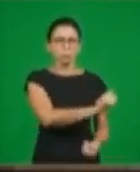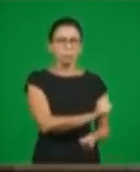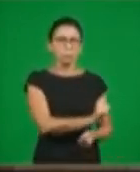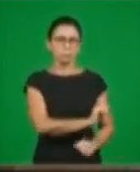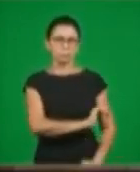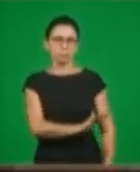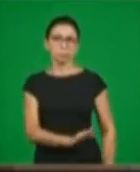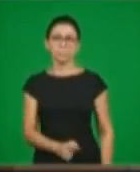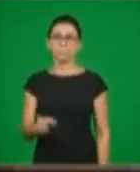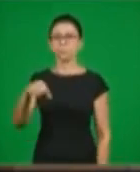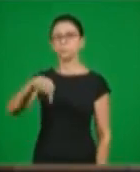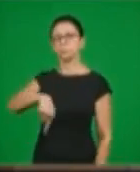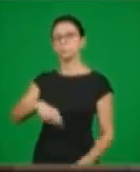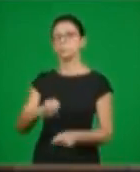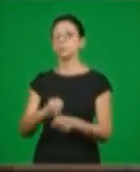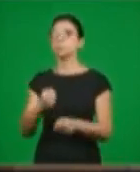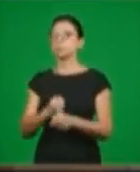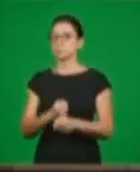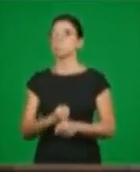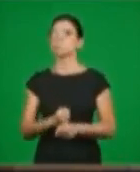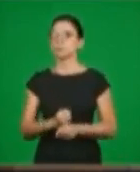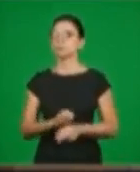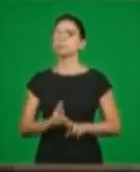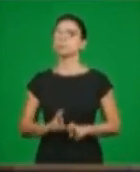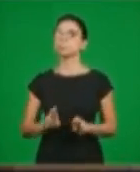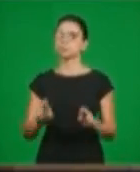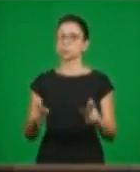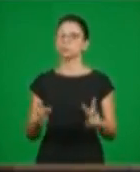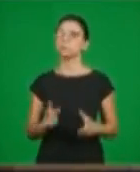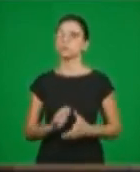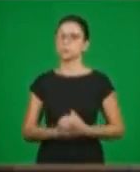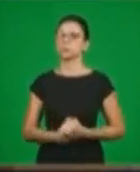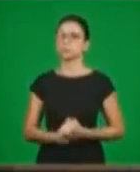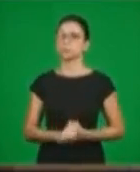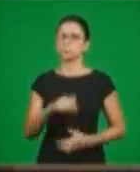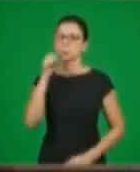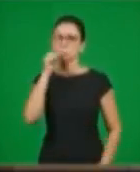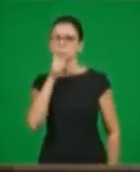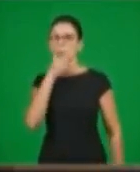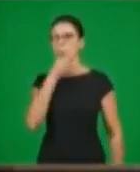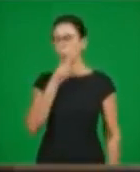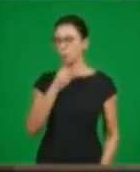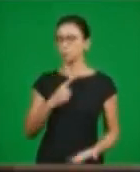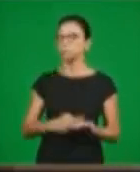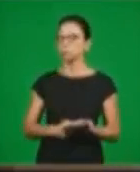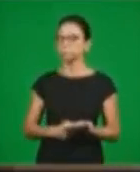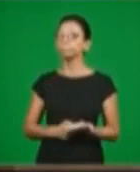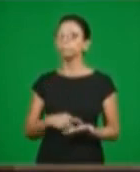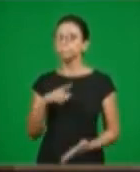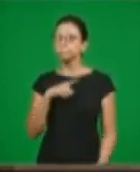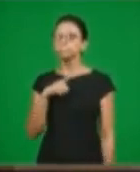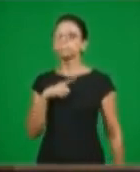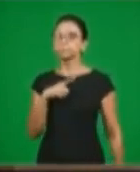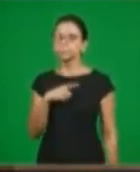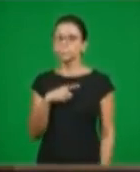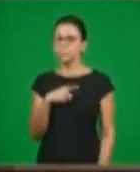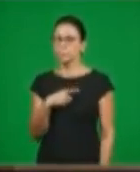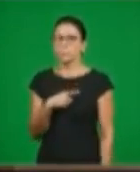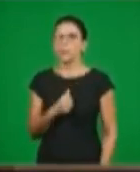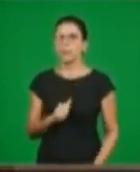But the word, the man at this work, it needs to be men and women. They have a,